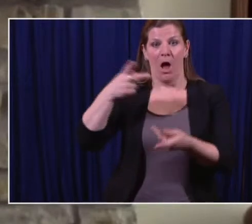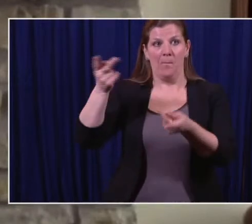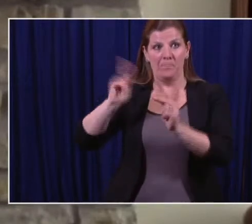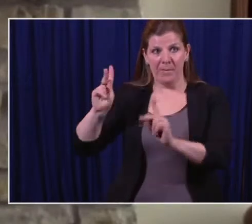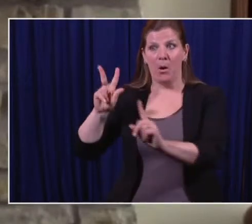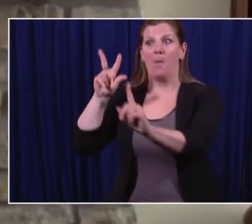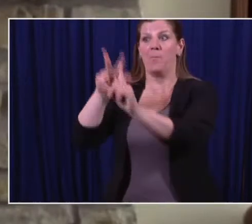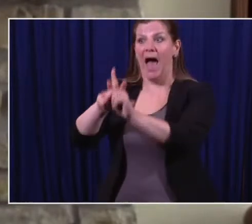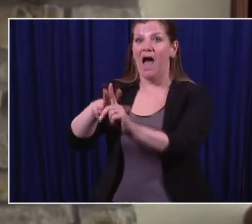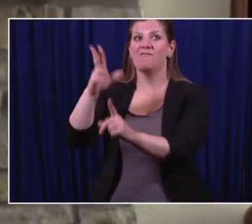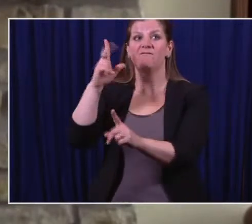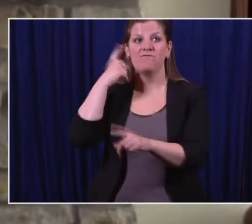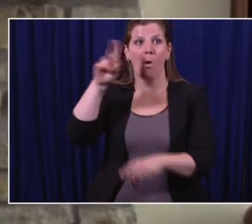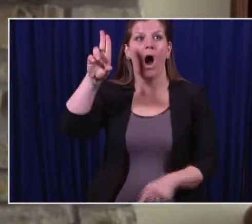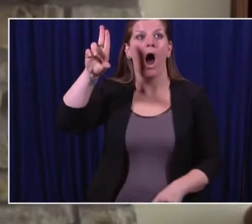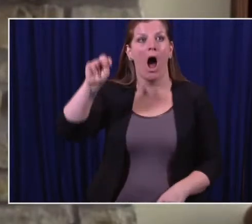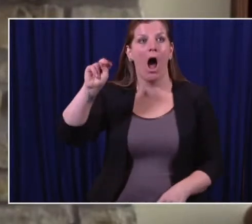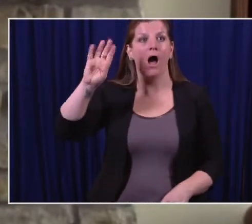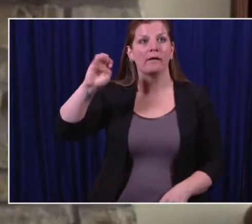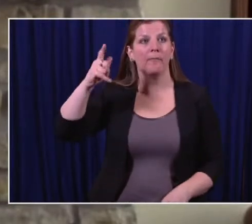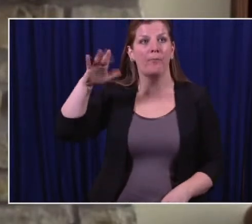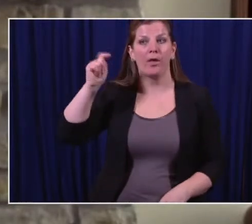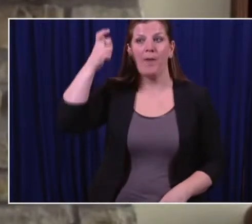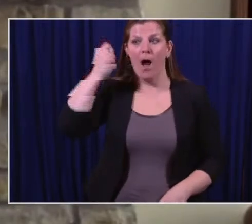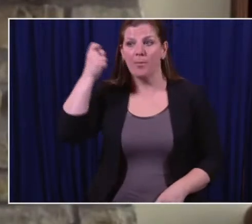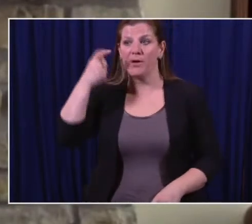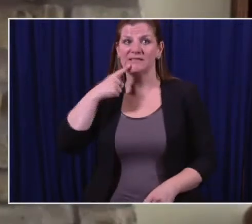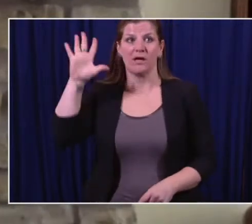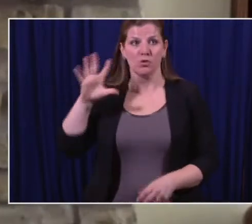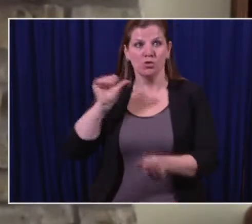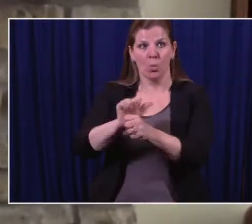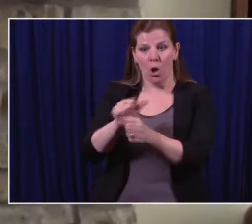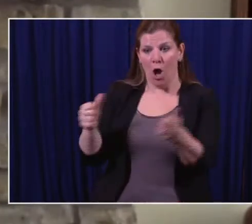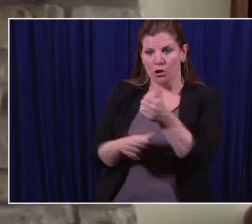to be former employees. When she called today to